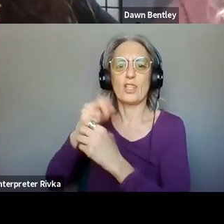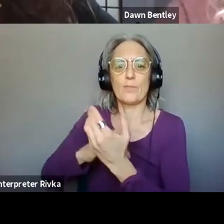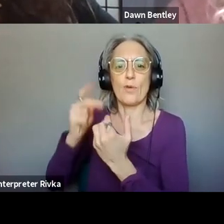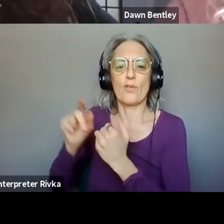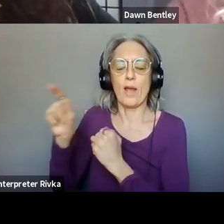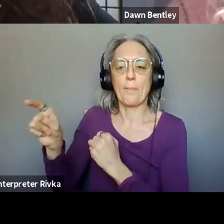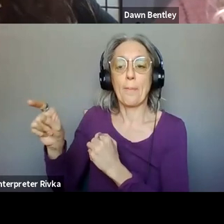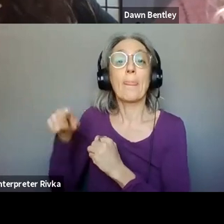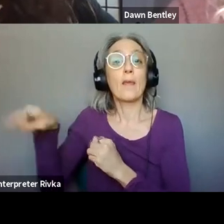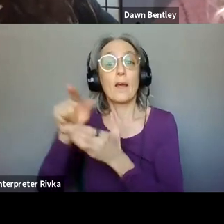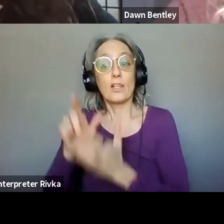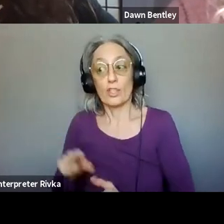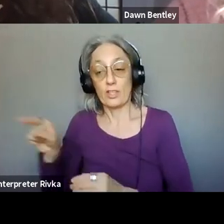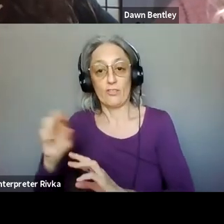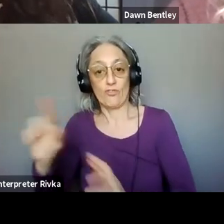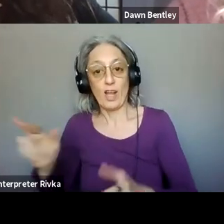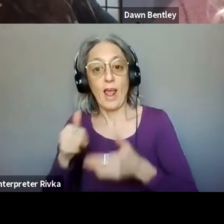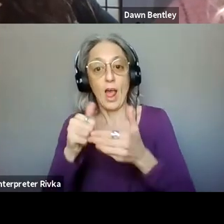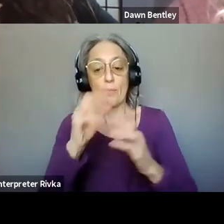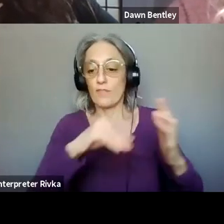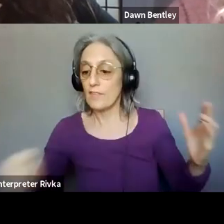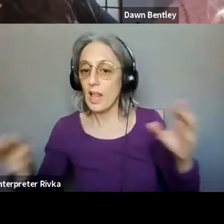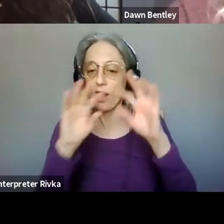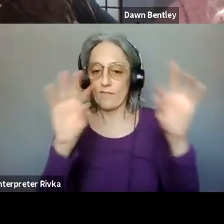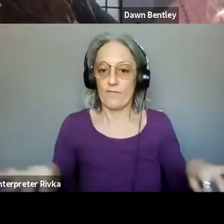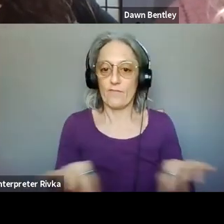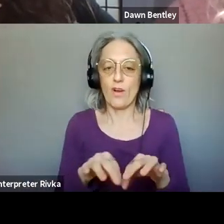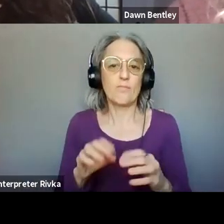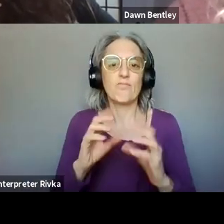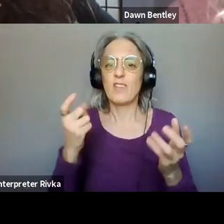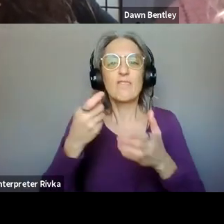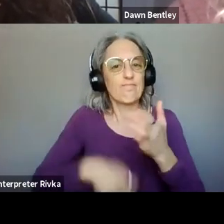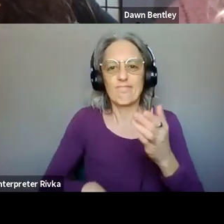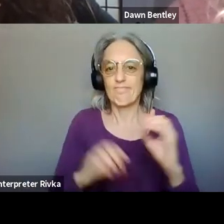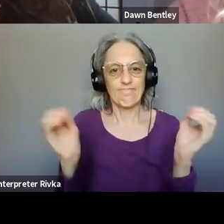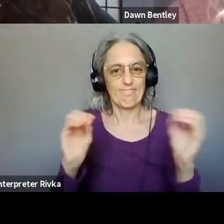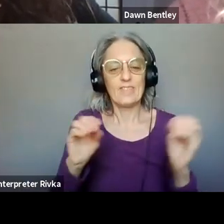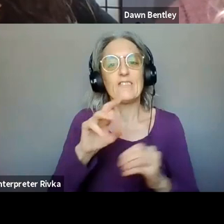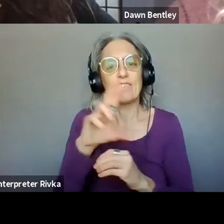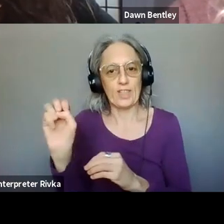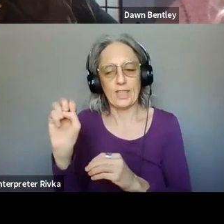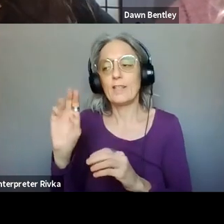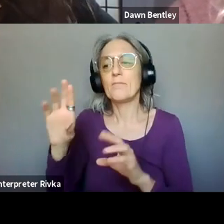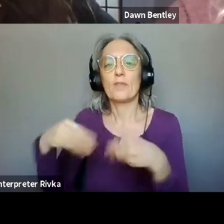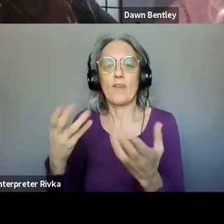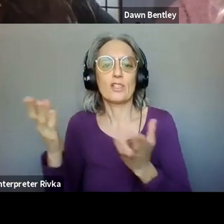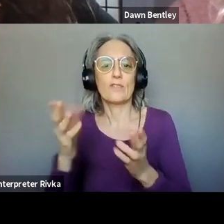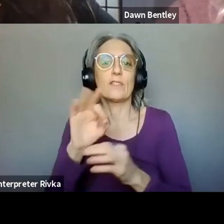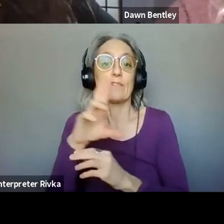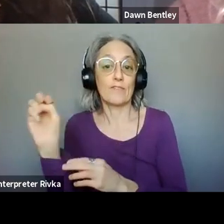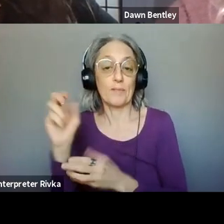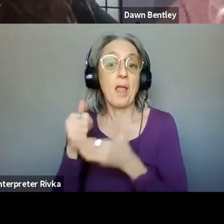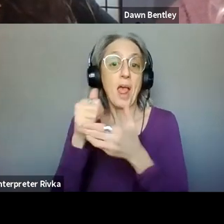together forms at no cost, pro se. They will do. The Bar Association just provides that service. And so that's a very